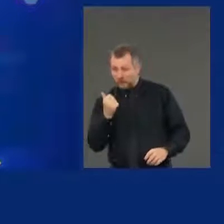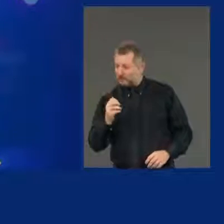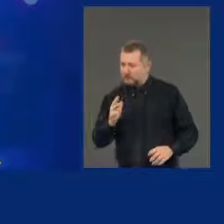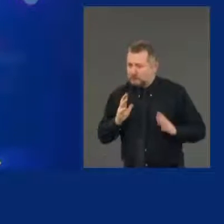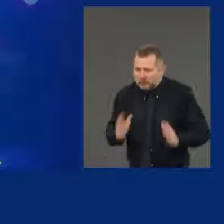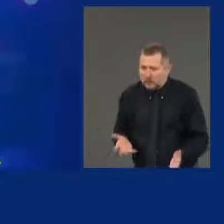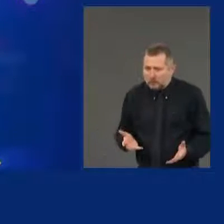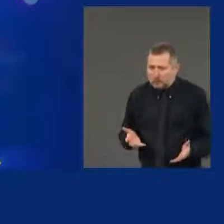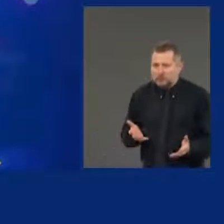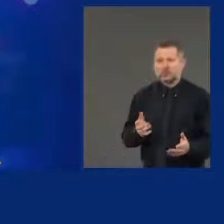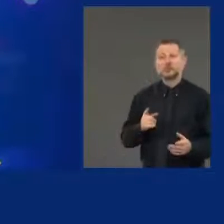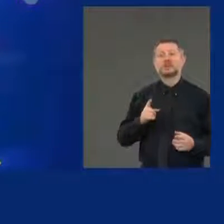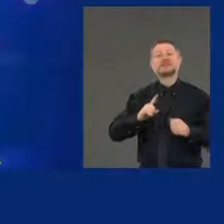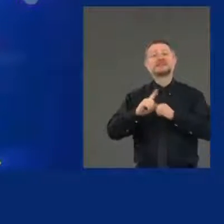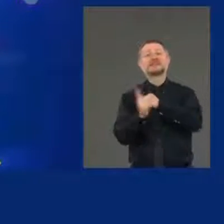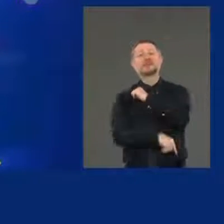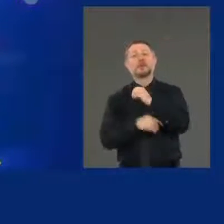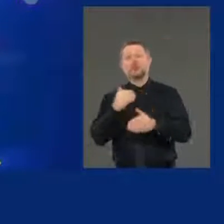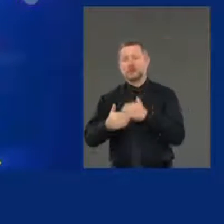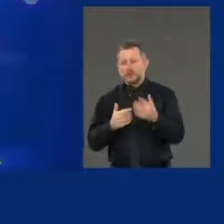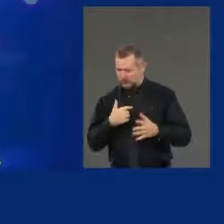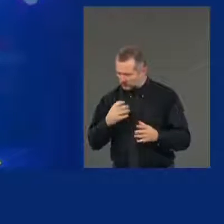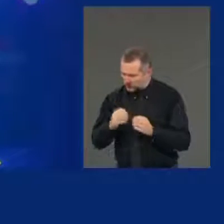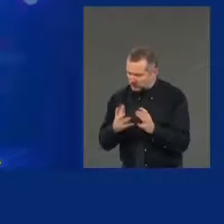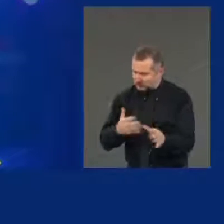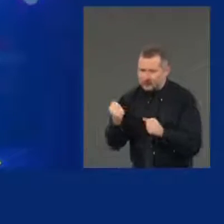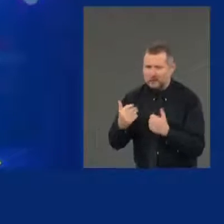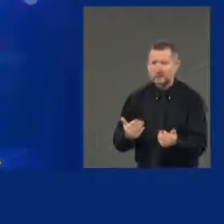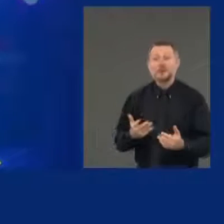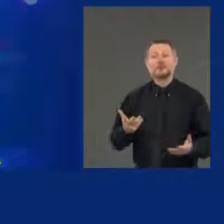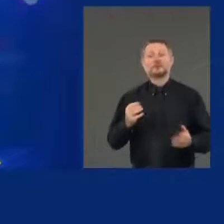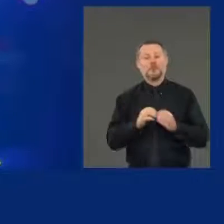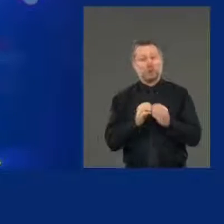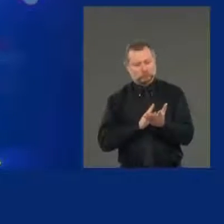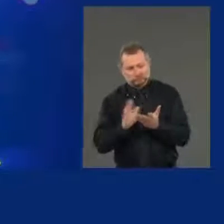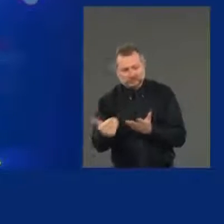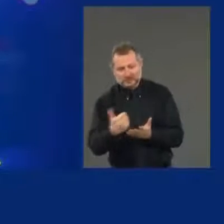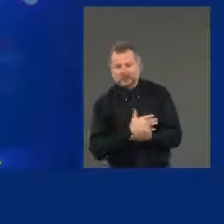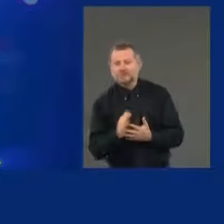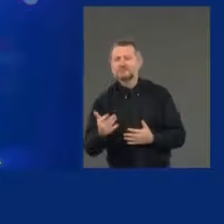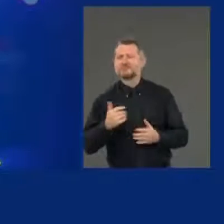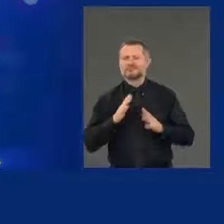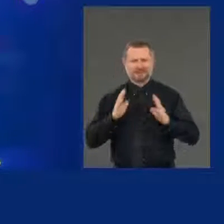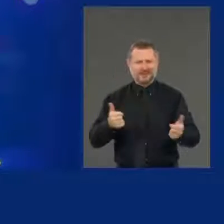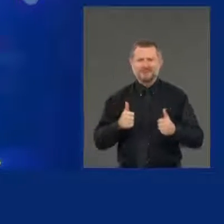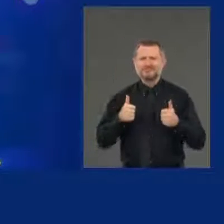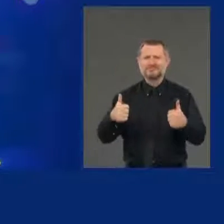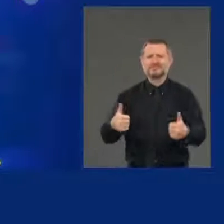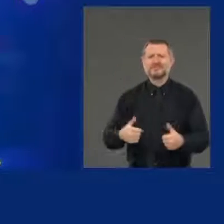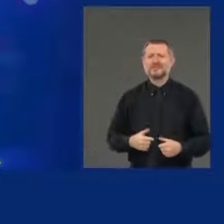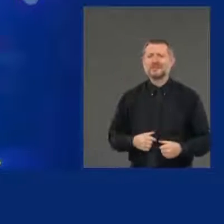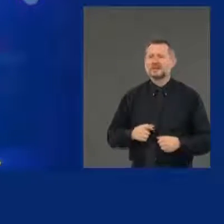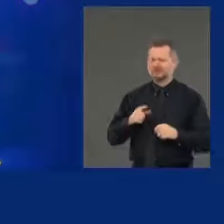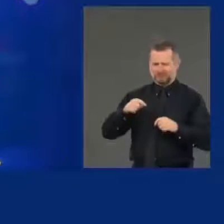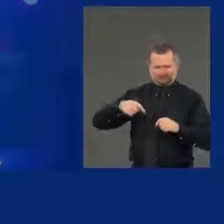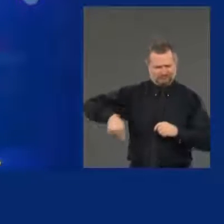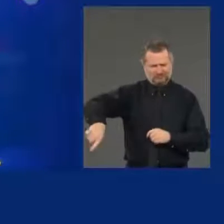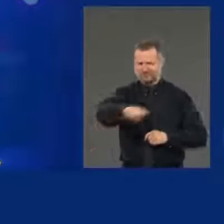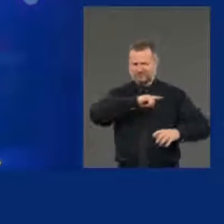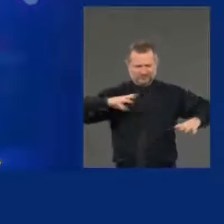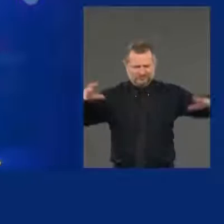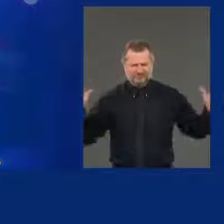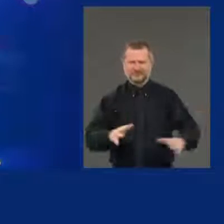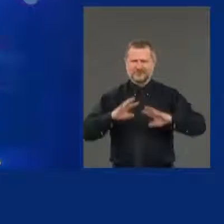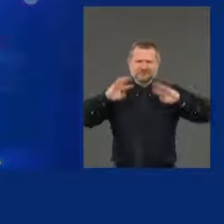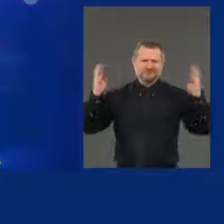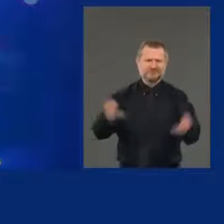faster disciplinary process. We should have more transparency. Great. Design it. Design it.